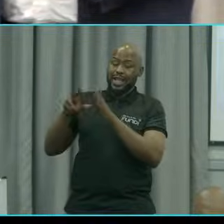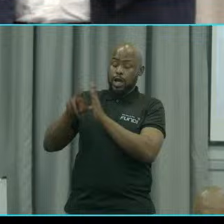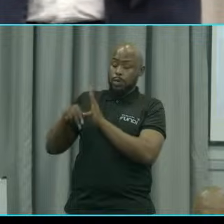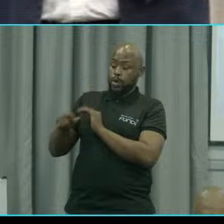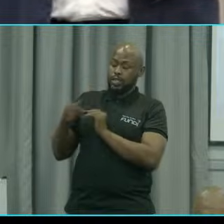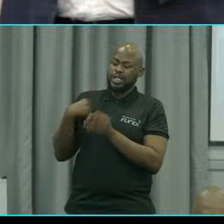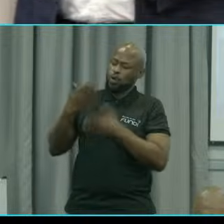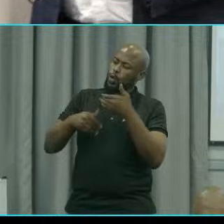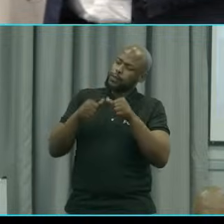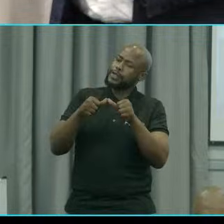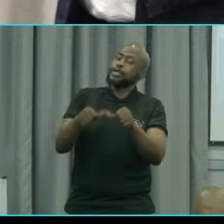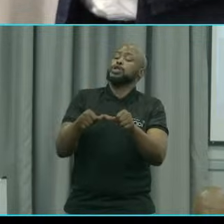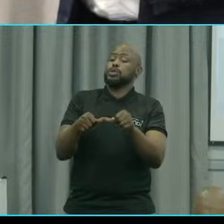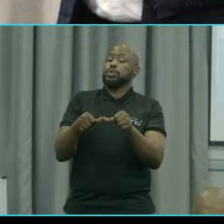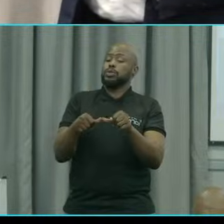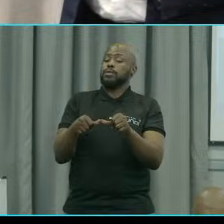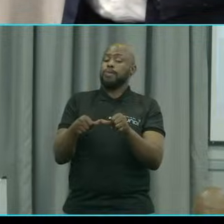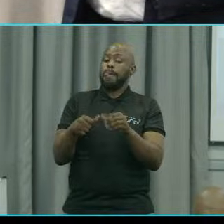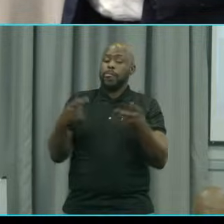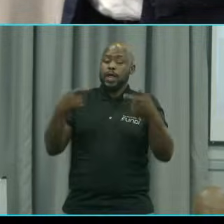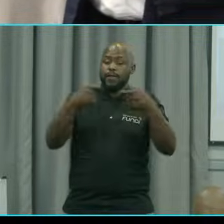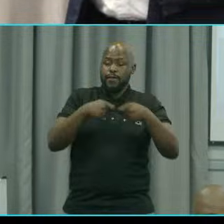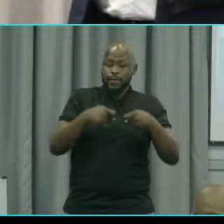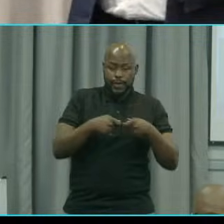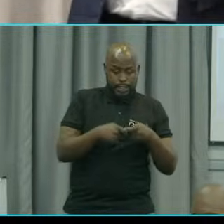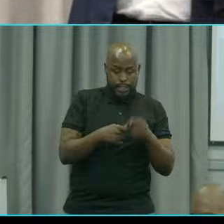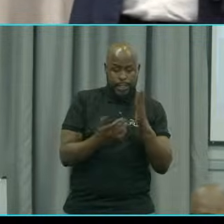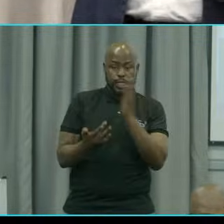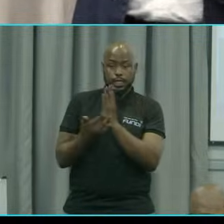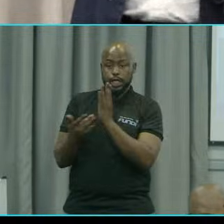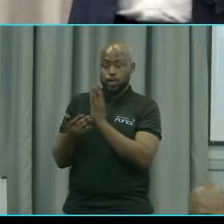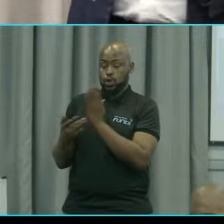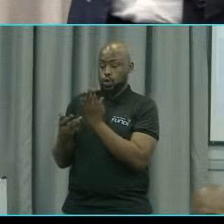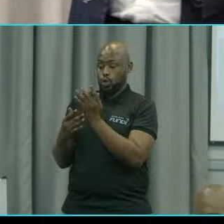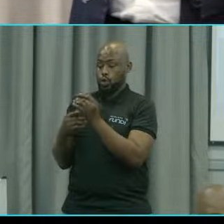professional development, the funding and tech infrastructure support.